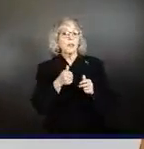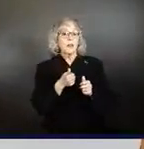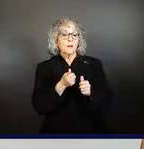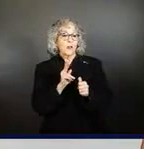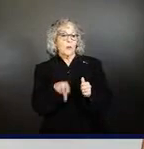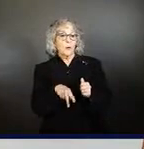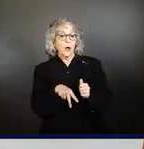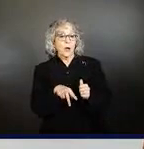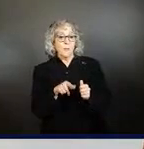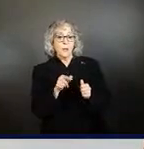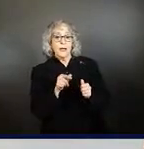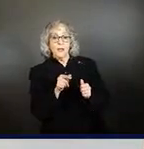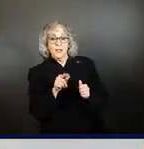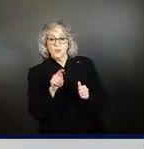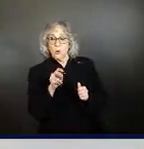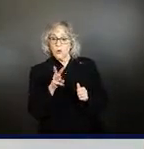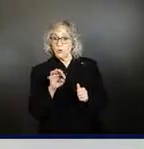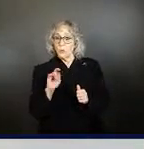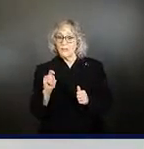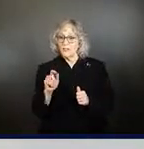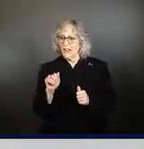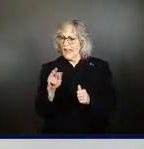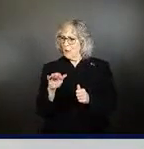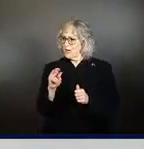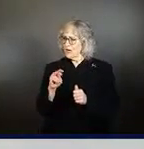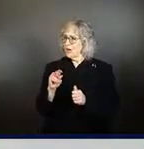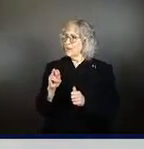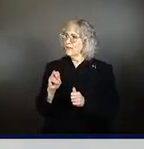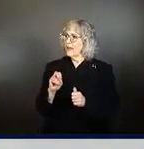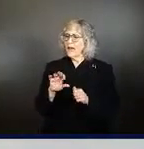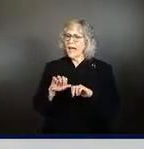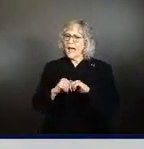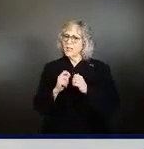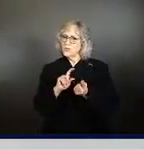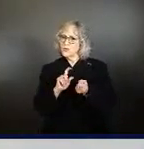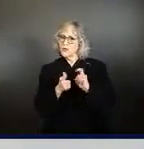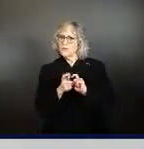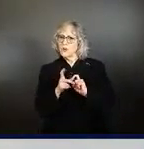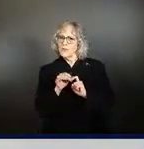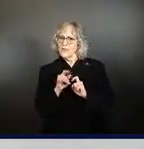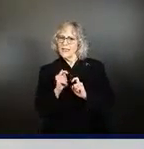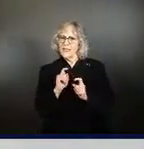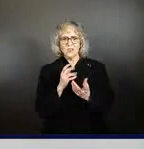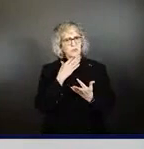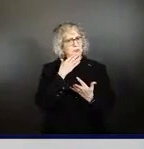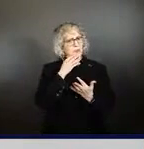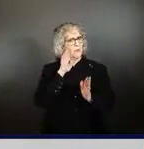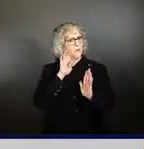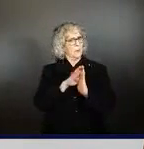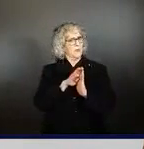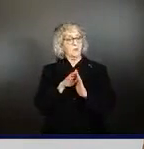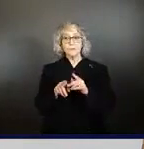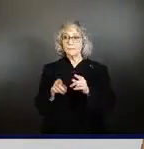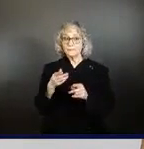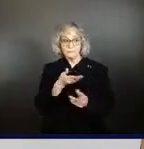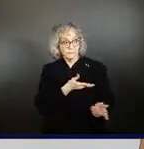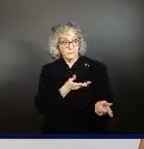asks, how do you convert the data into such colorful photos? Ooh, you want to take this?